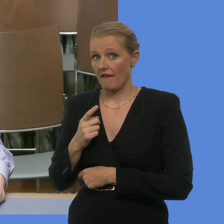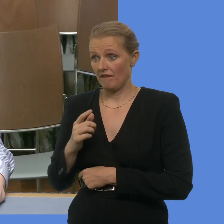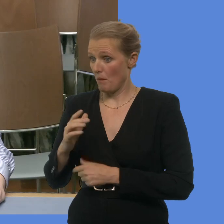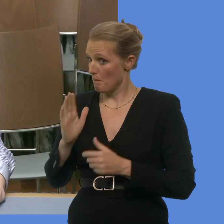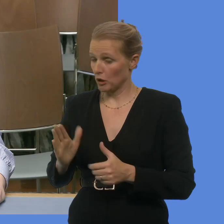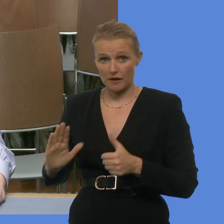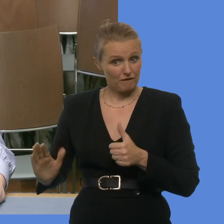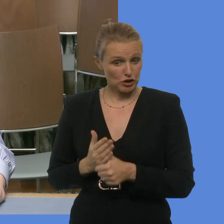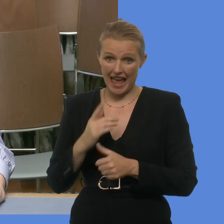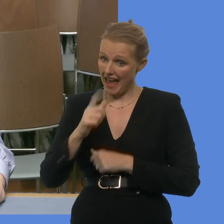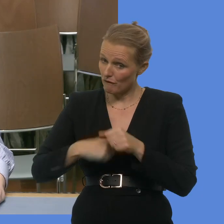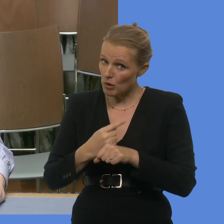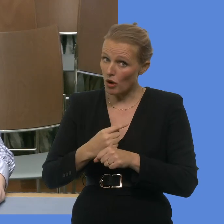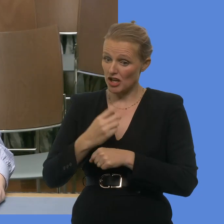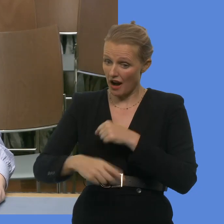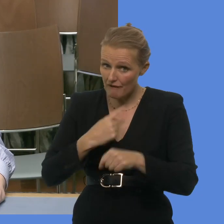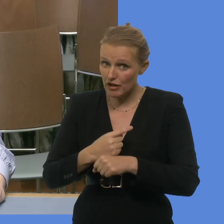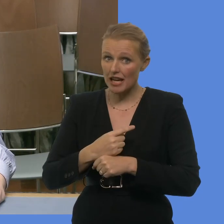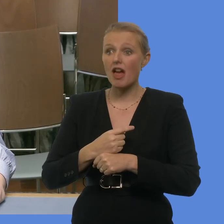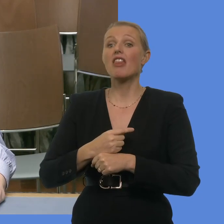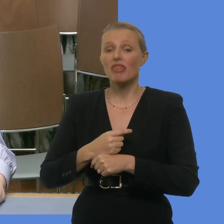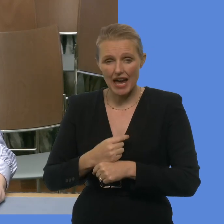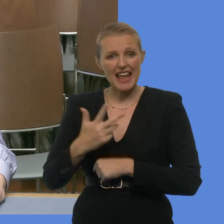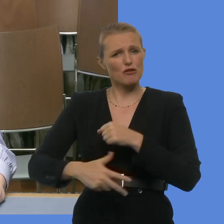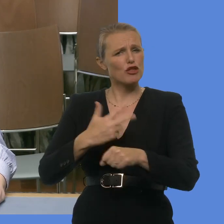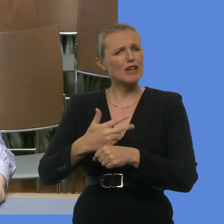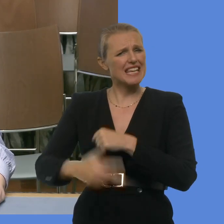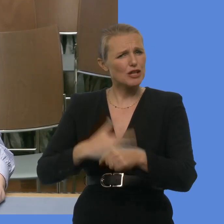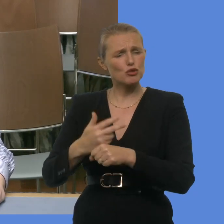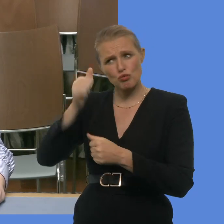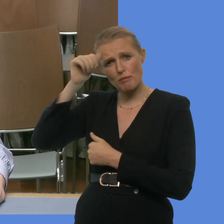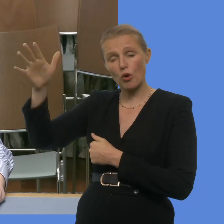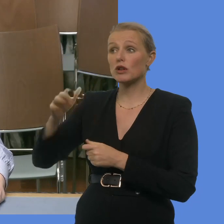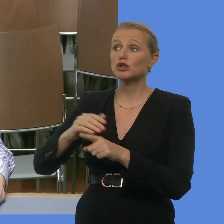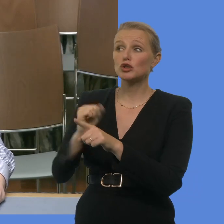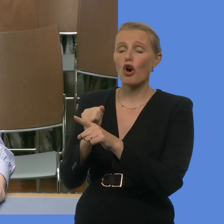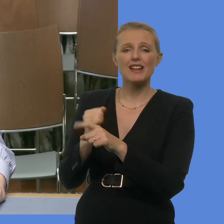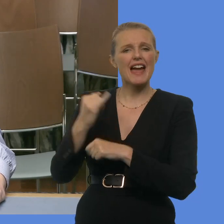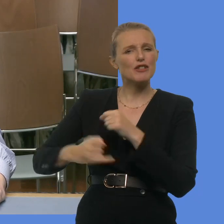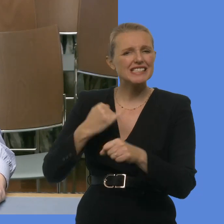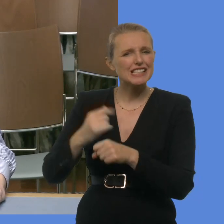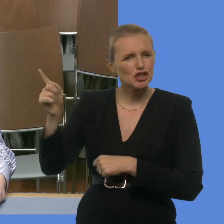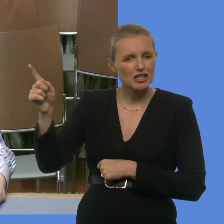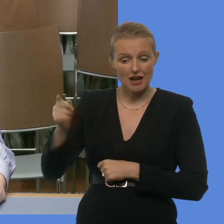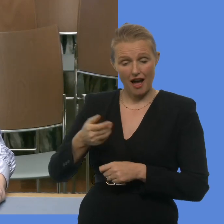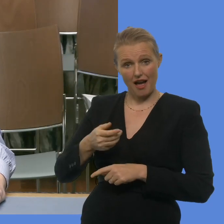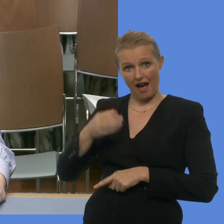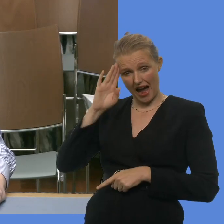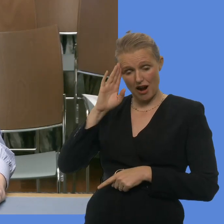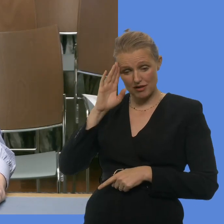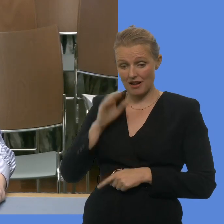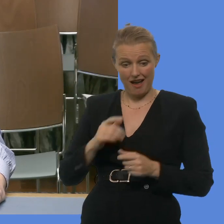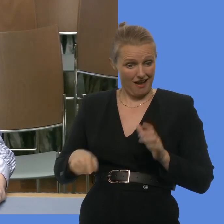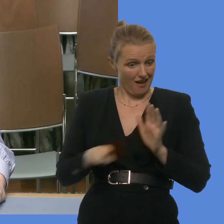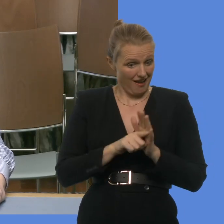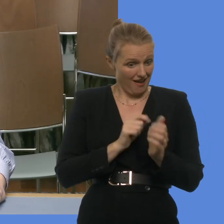period of reporting, it's a three-yearly reporting process, and for Scotland, it's 6-year cycle. Ireland, it was 3 years after the